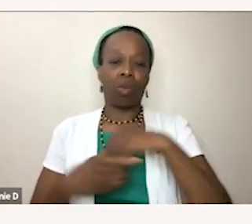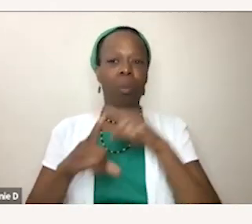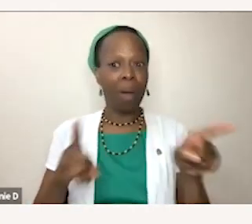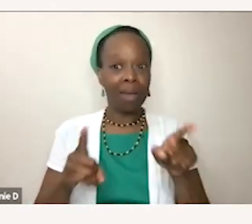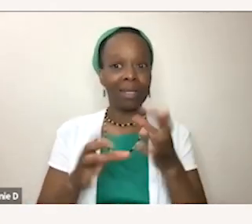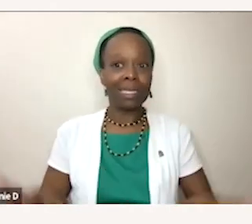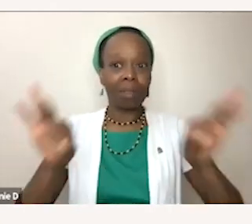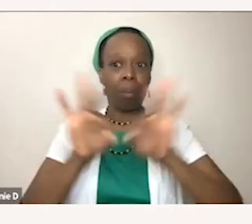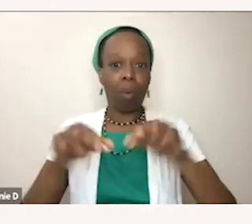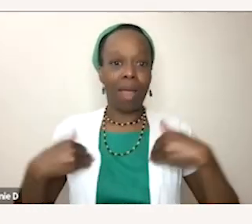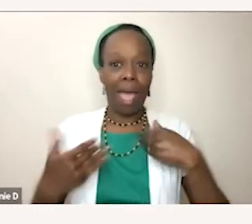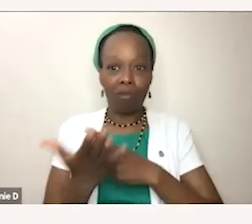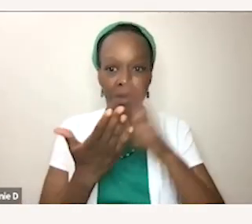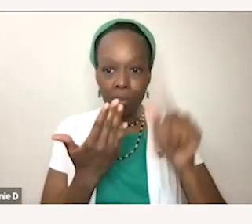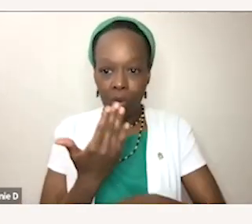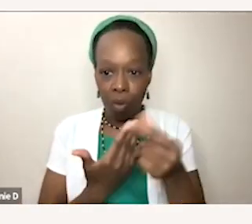a program to help.